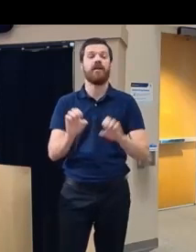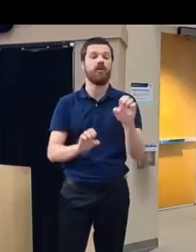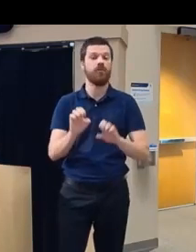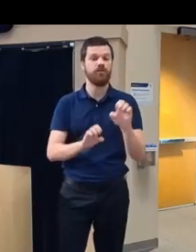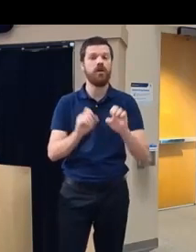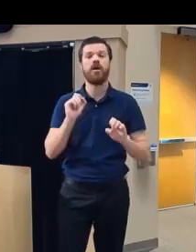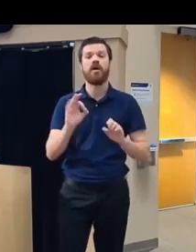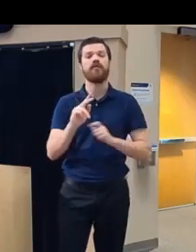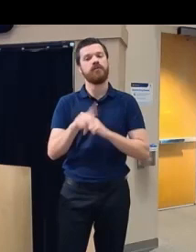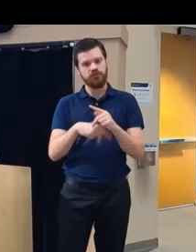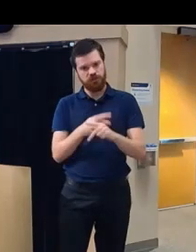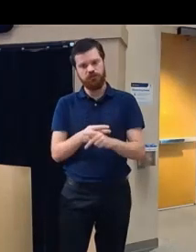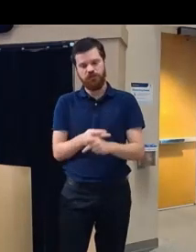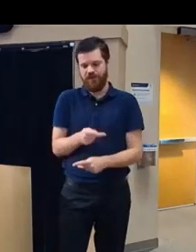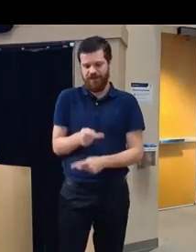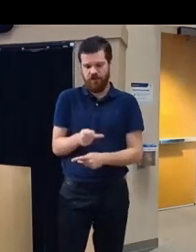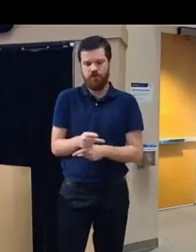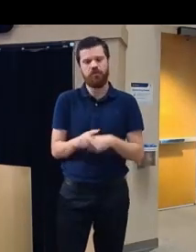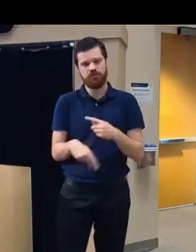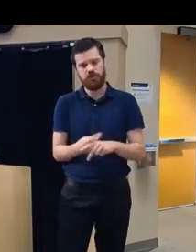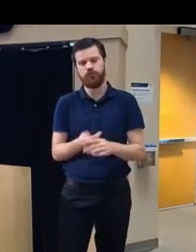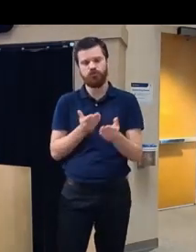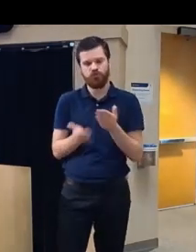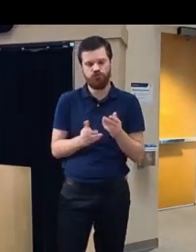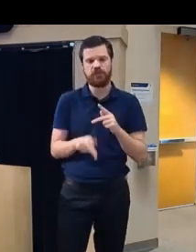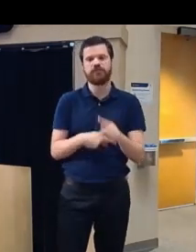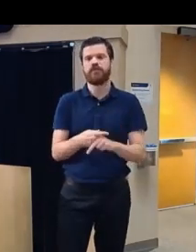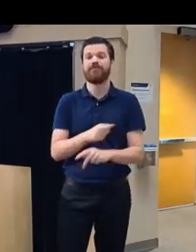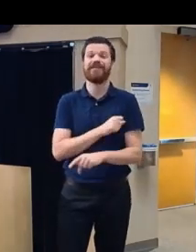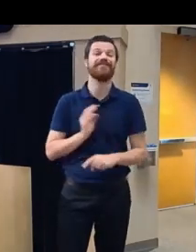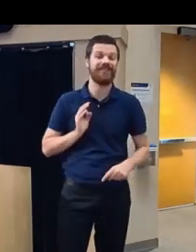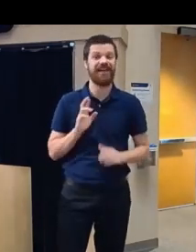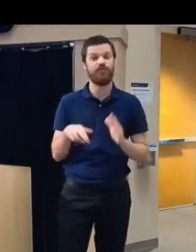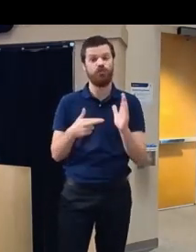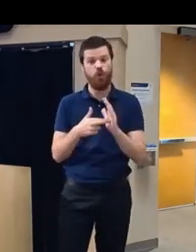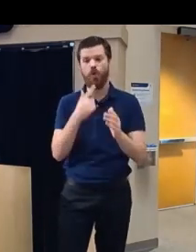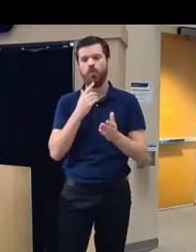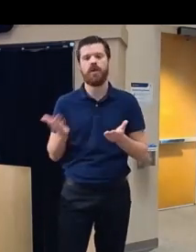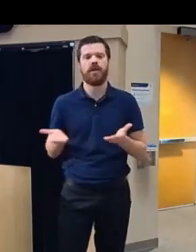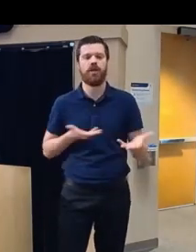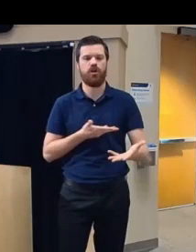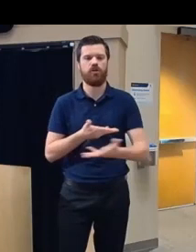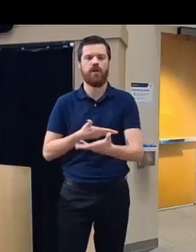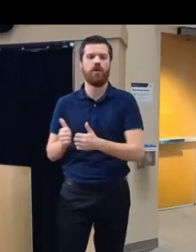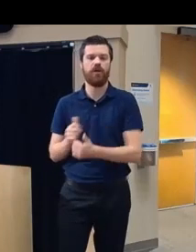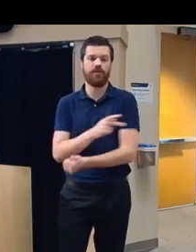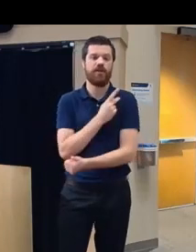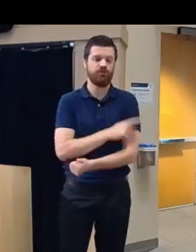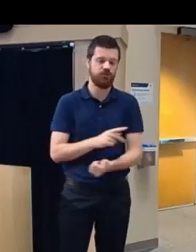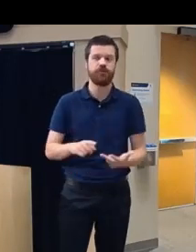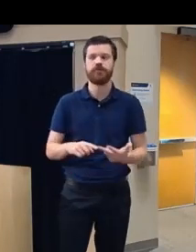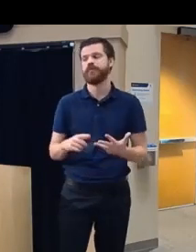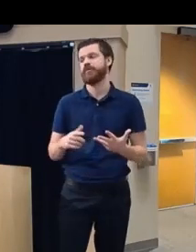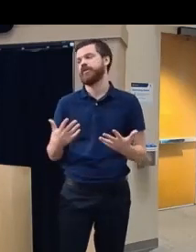evaluation of the types of care and services and the staff roles interacting with those patients,